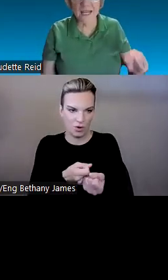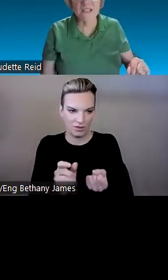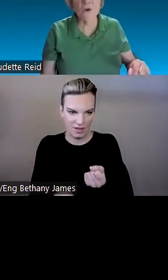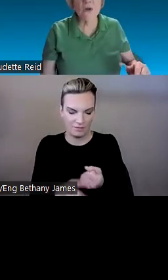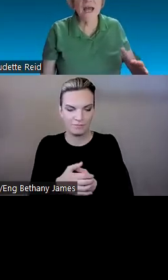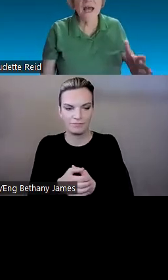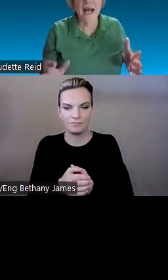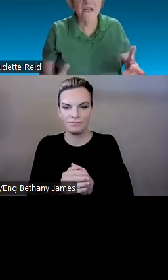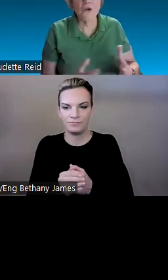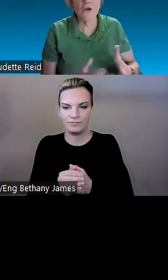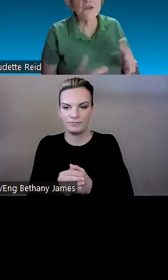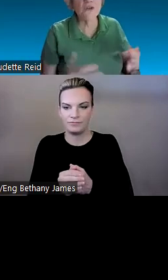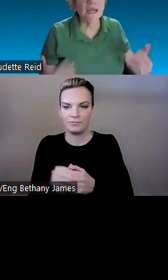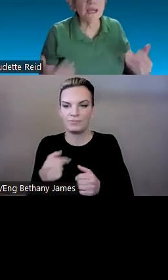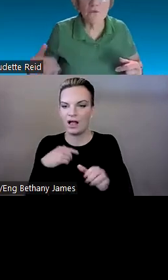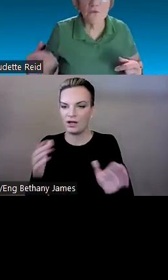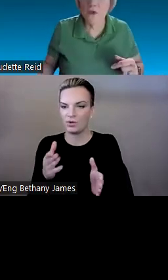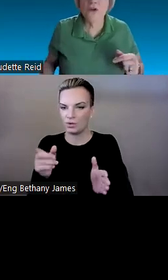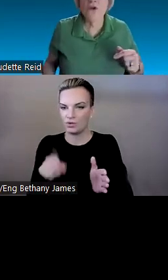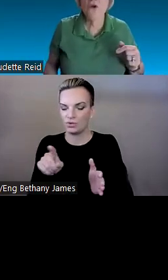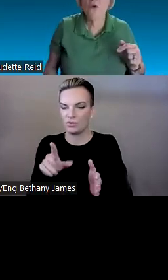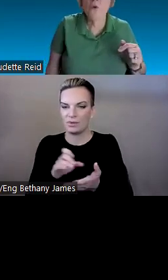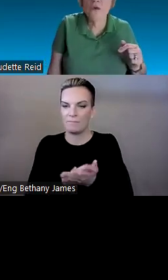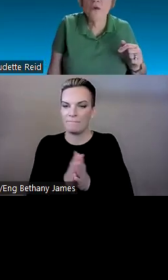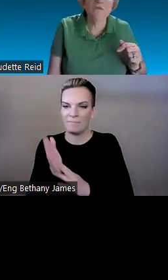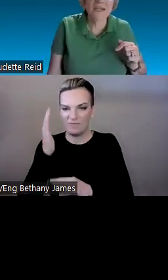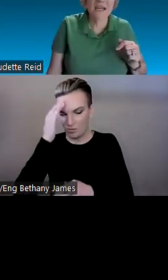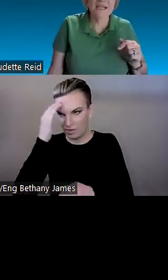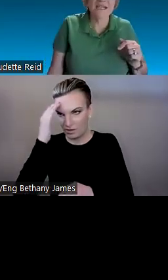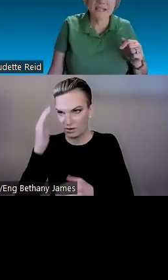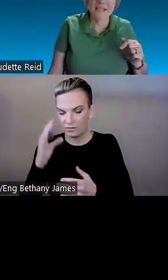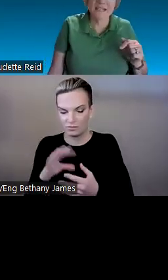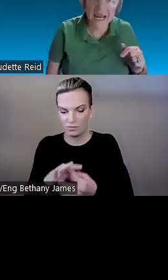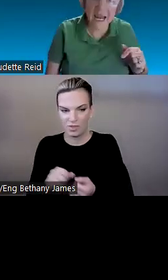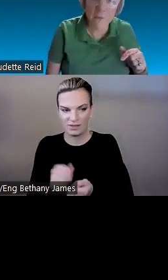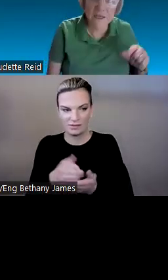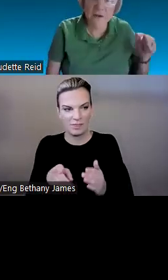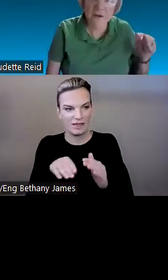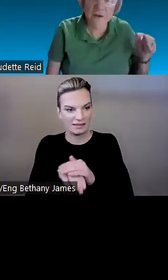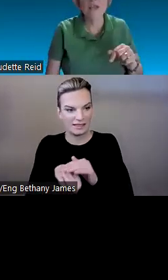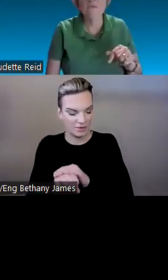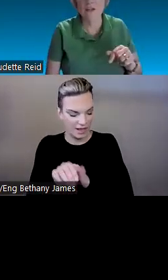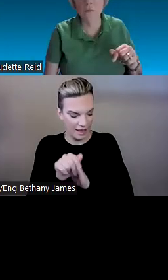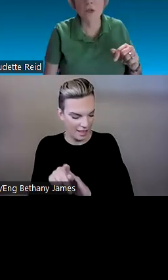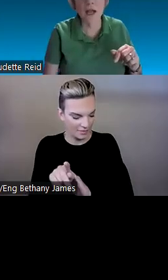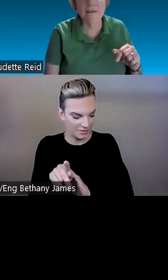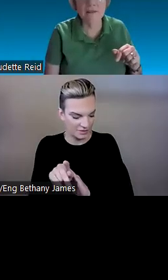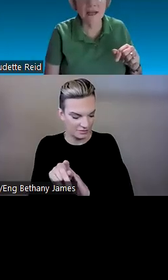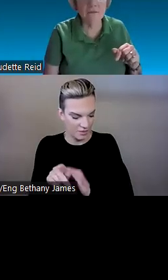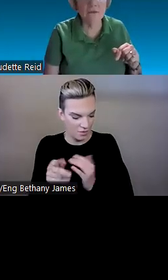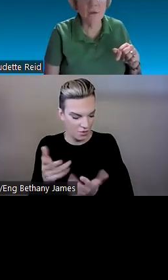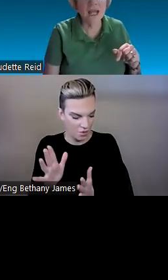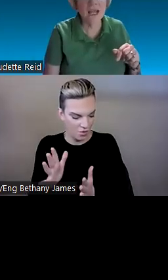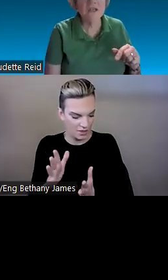And so I encourage you to become familiar with some of the accessibility apps that are already available on